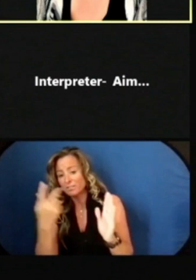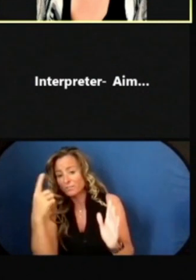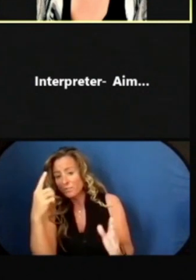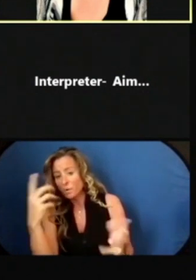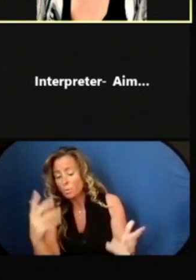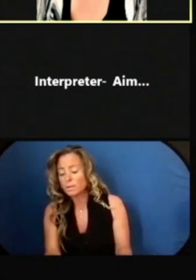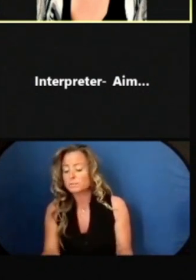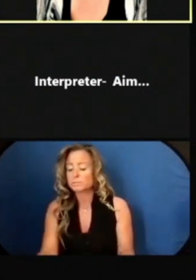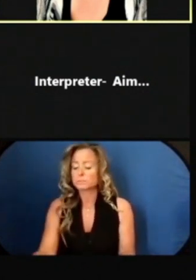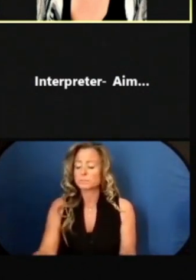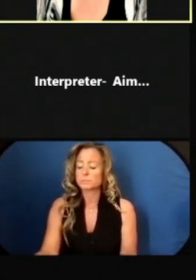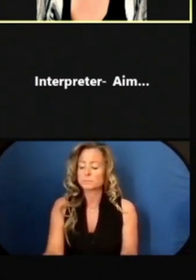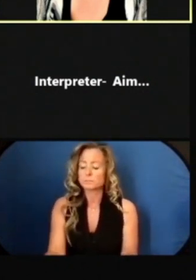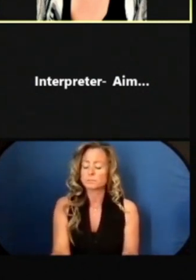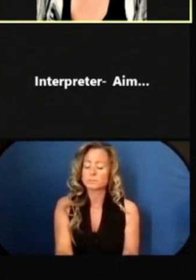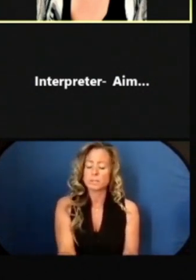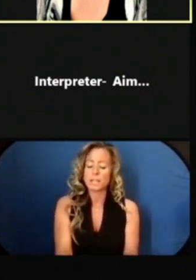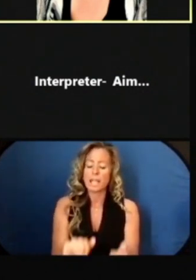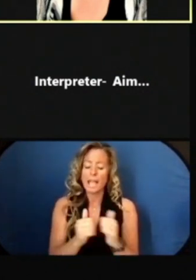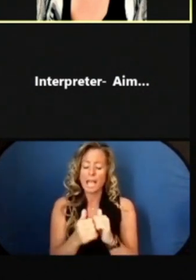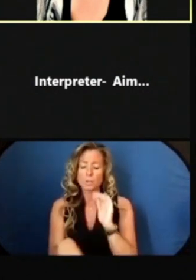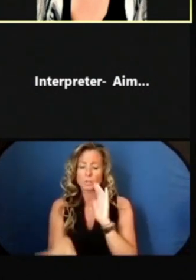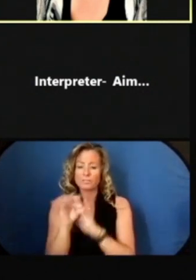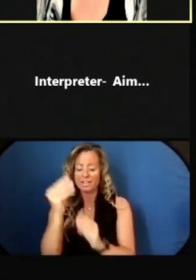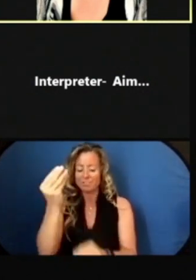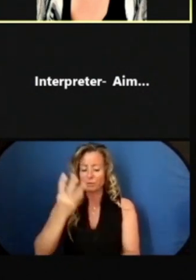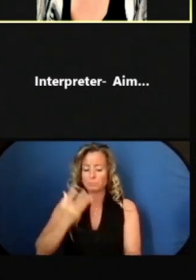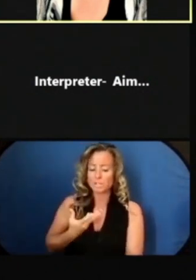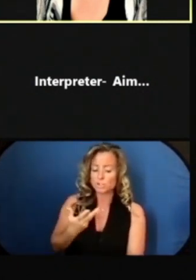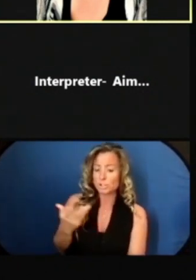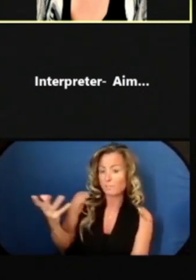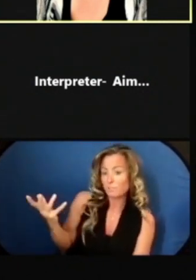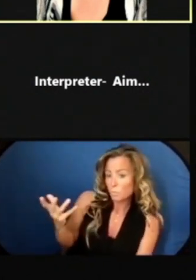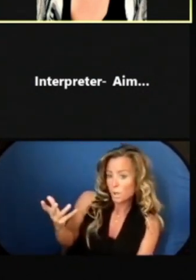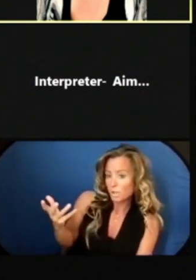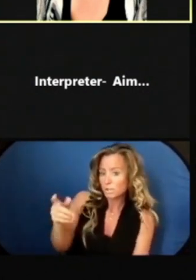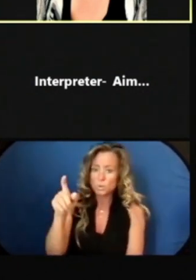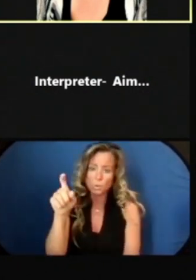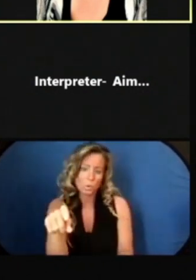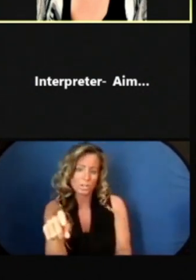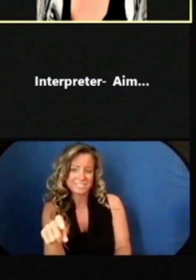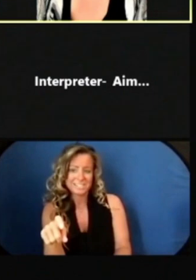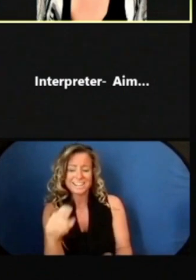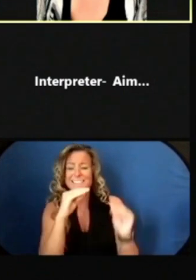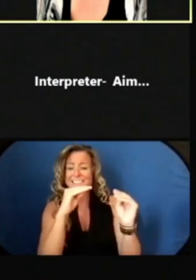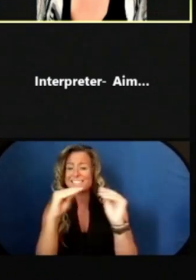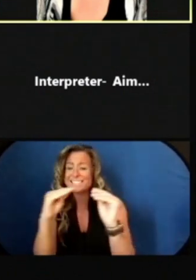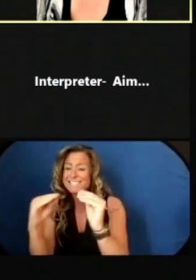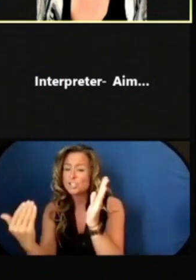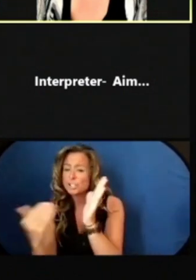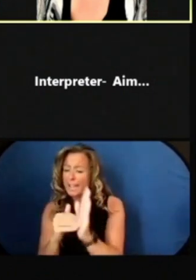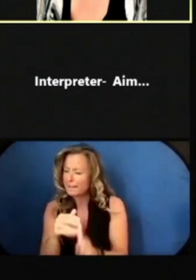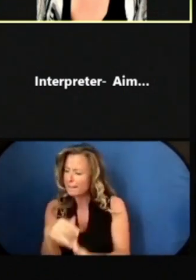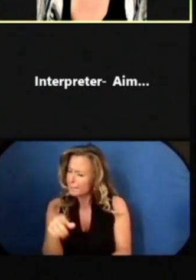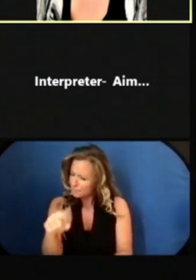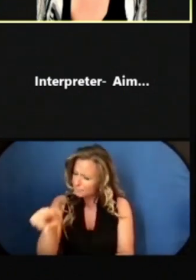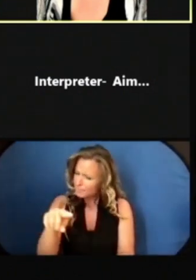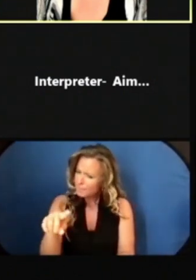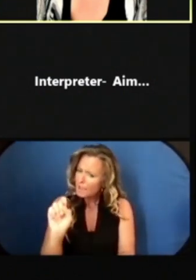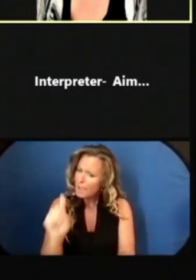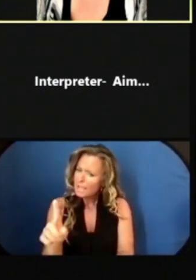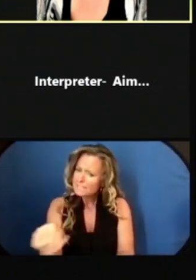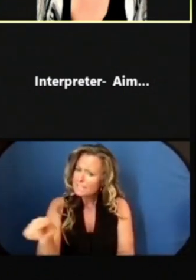show you how they would find the information they want or need. And then have them teach back. Ask them to describe the